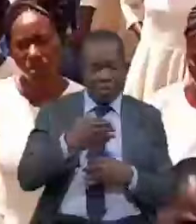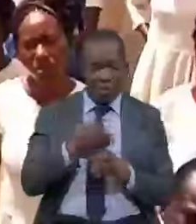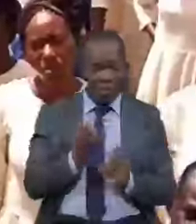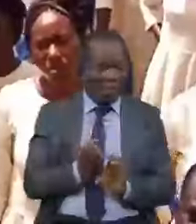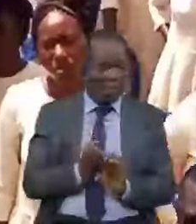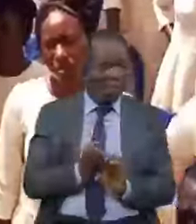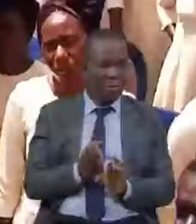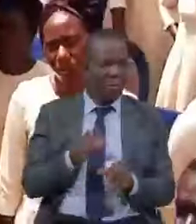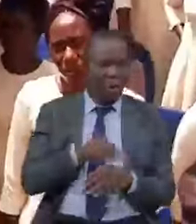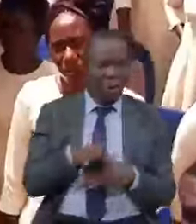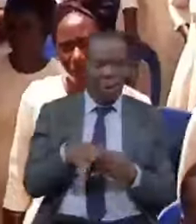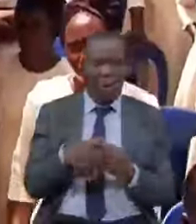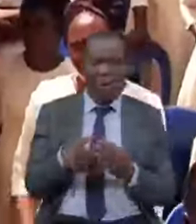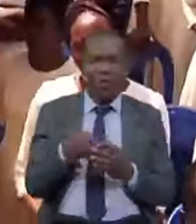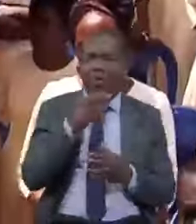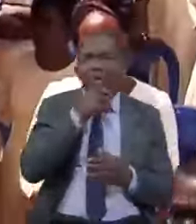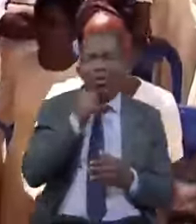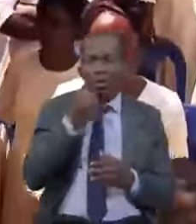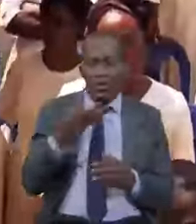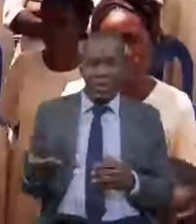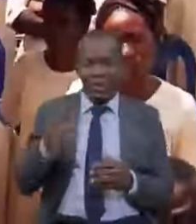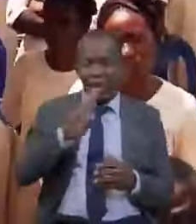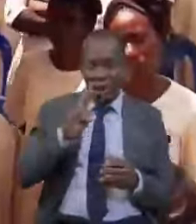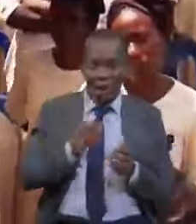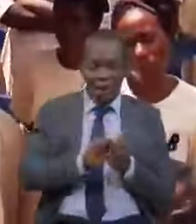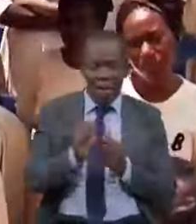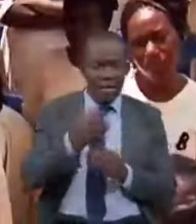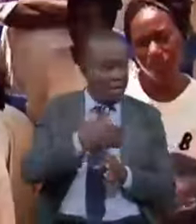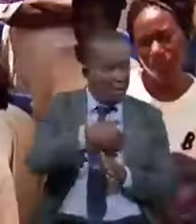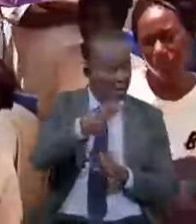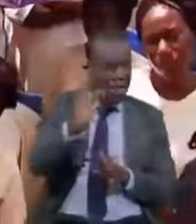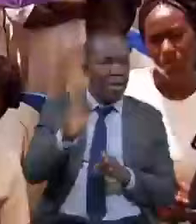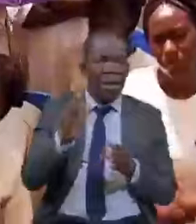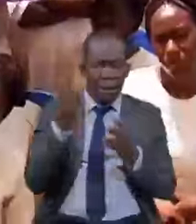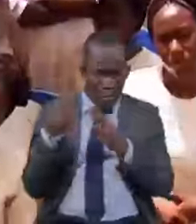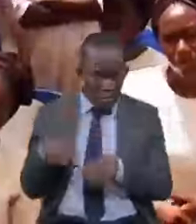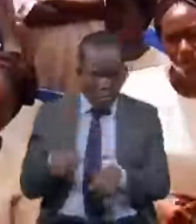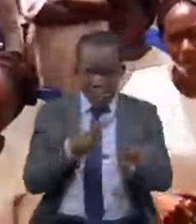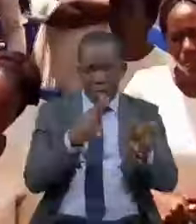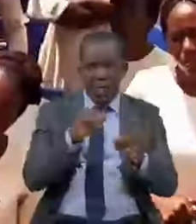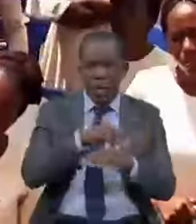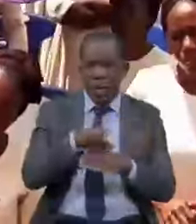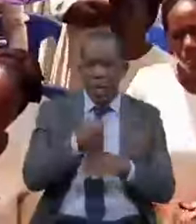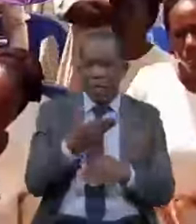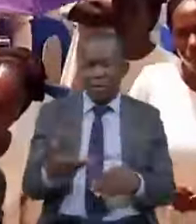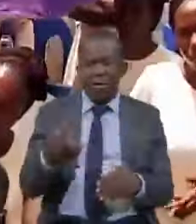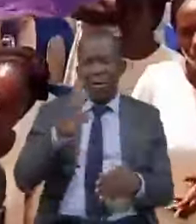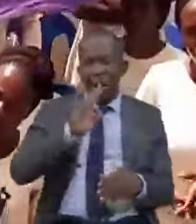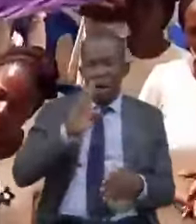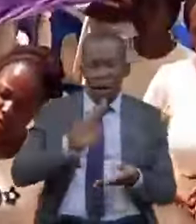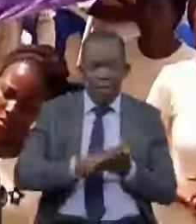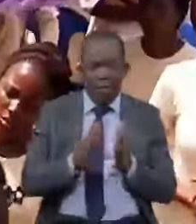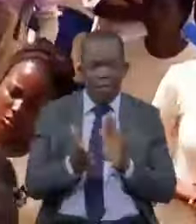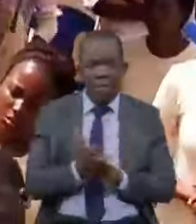are passed away, and behold, all things have become new. New